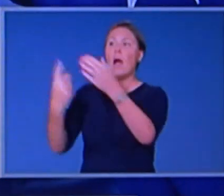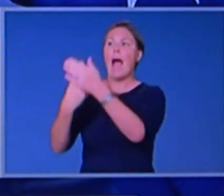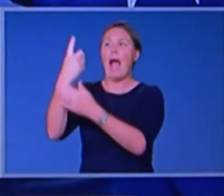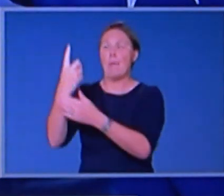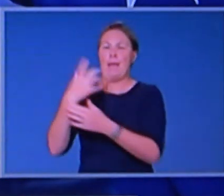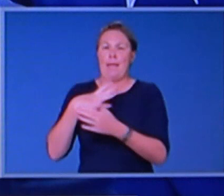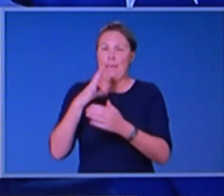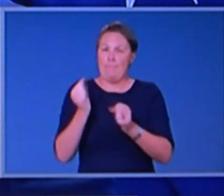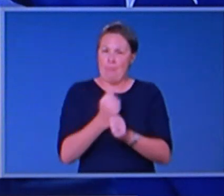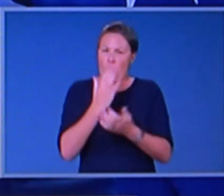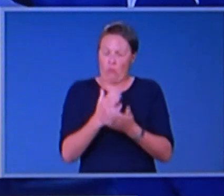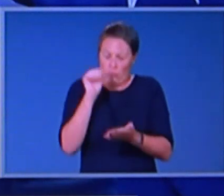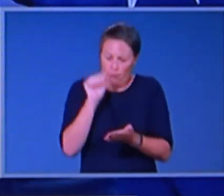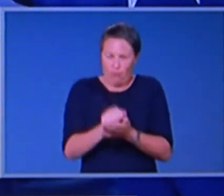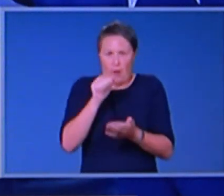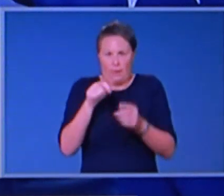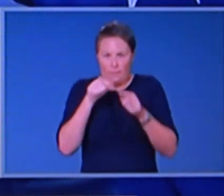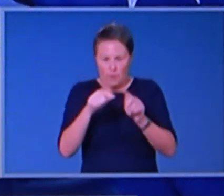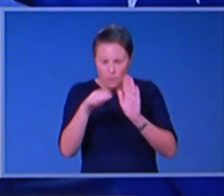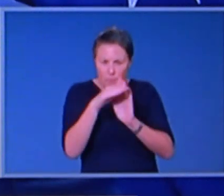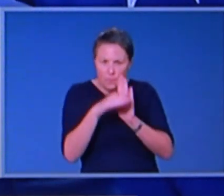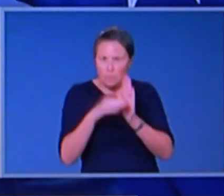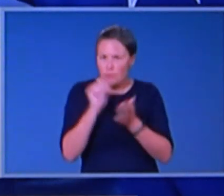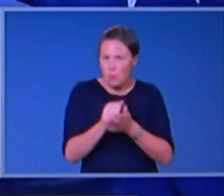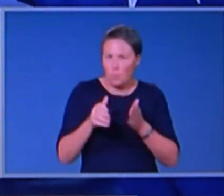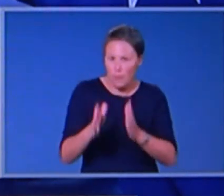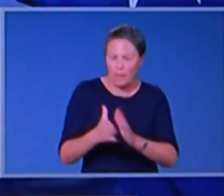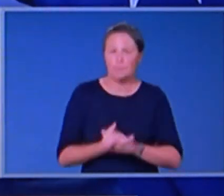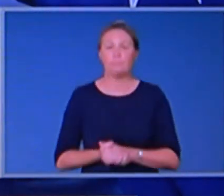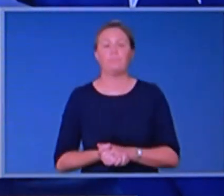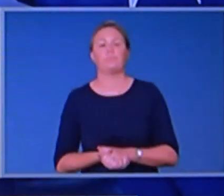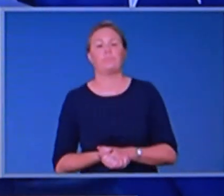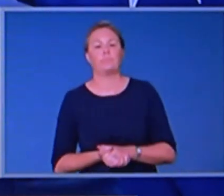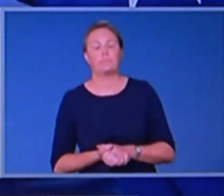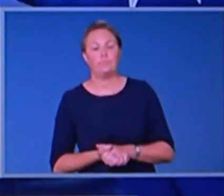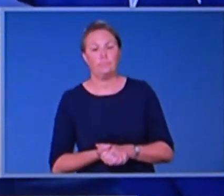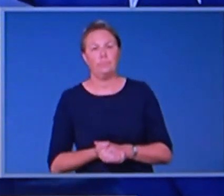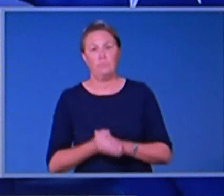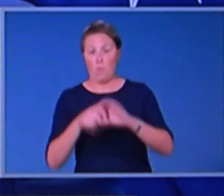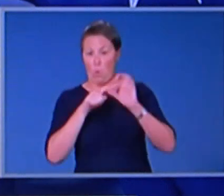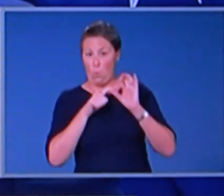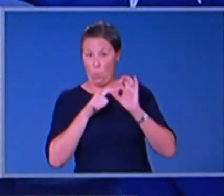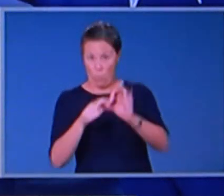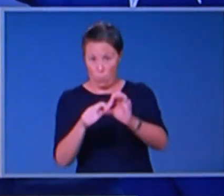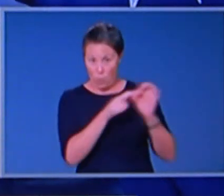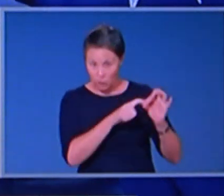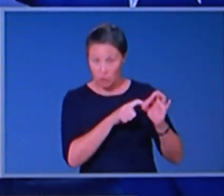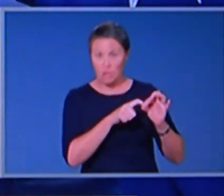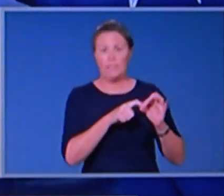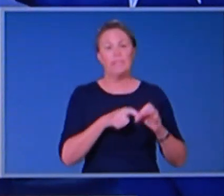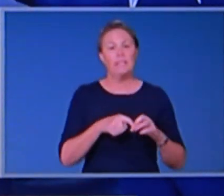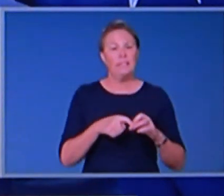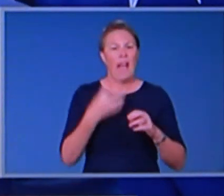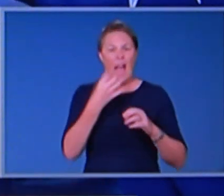Home Affairs Minister, Peter Dutton, has tweeted an attack on Anastasia Palaszczuk, accusing her of being running scared of the